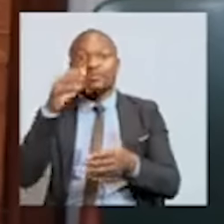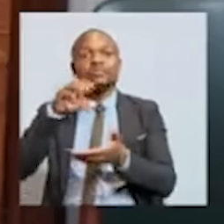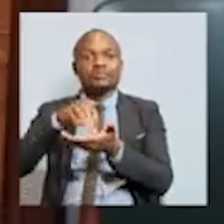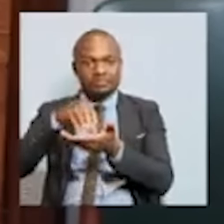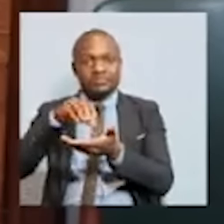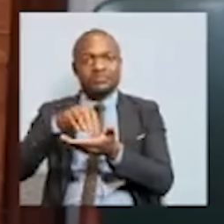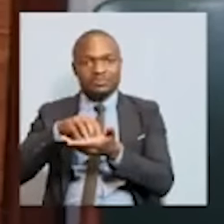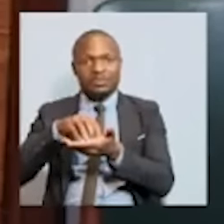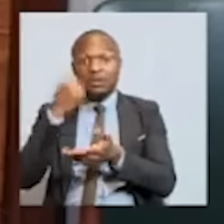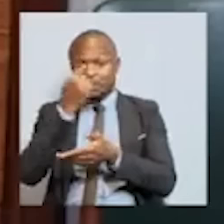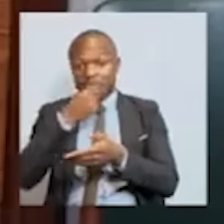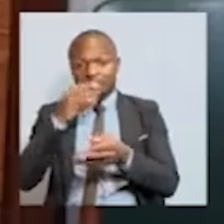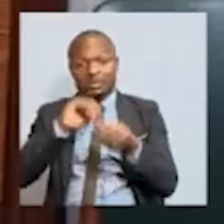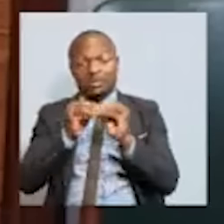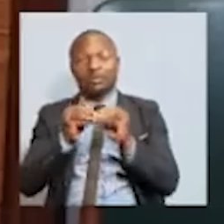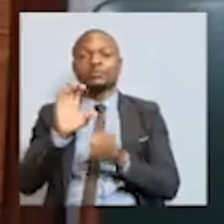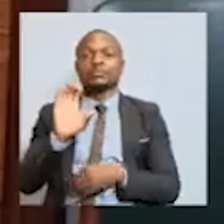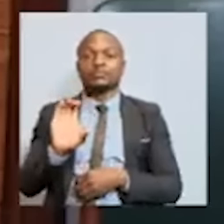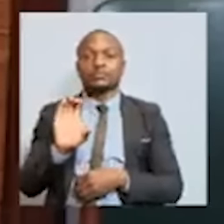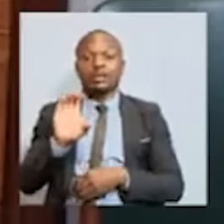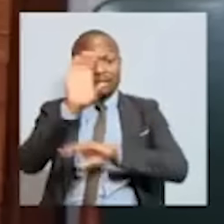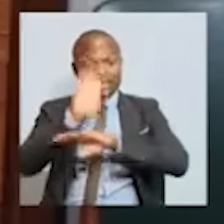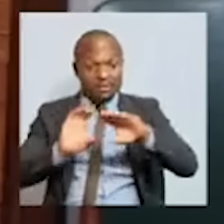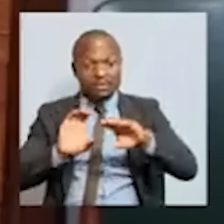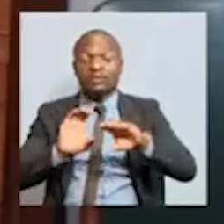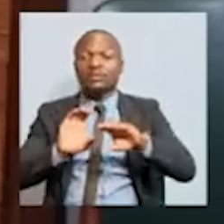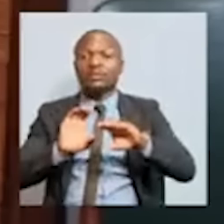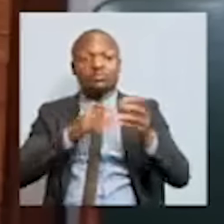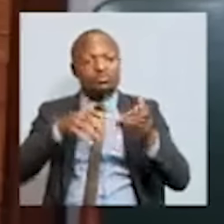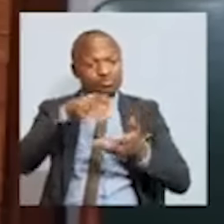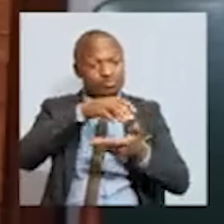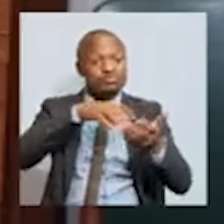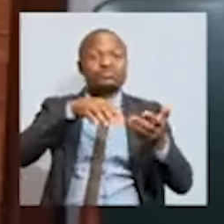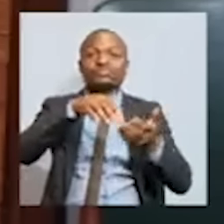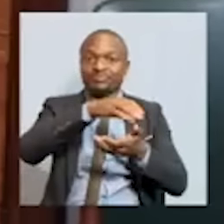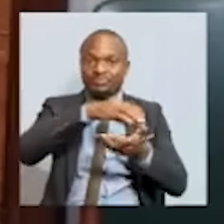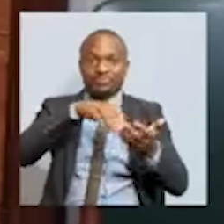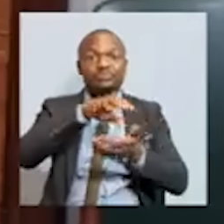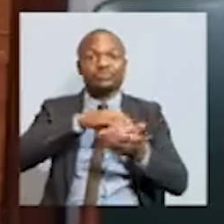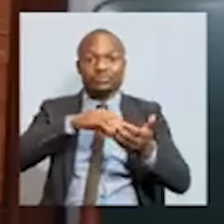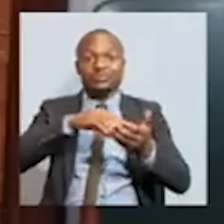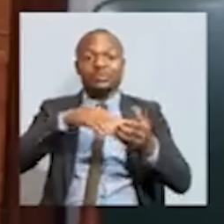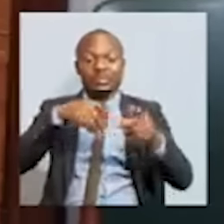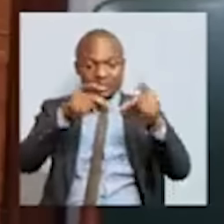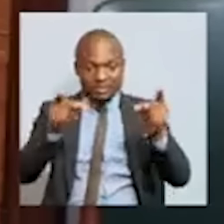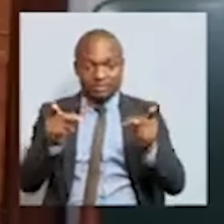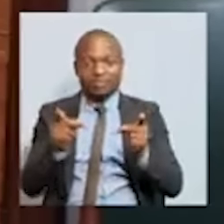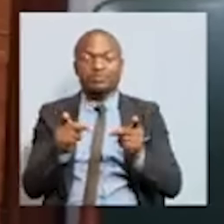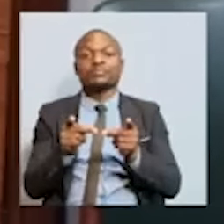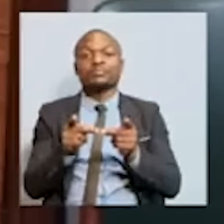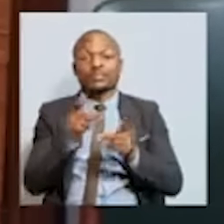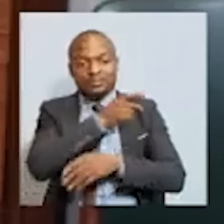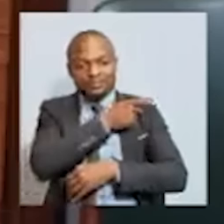who, number C, causes an obstruction or disturbance within the precincts of the assembly.